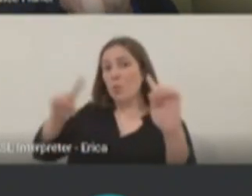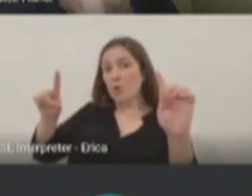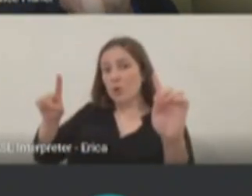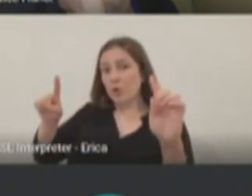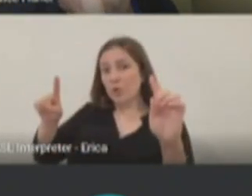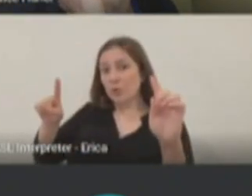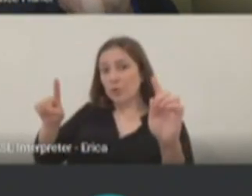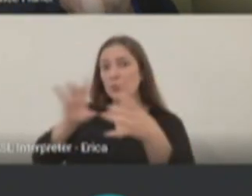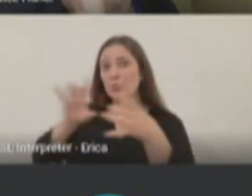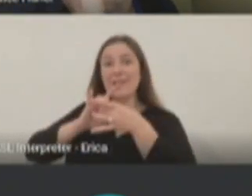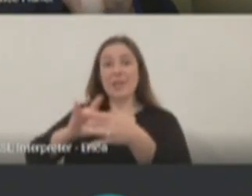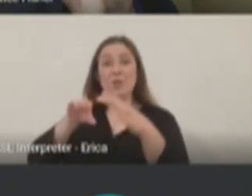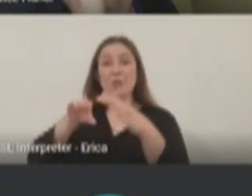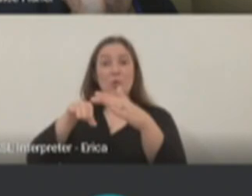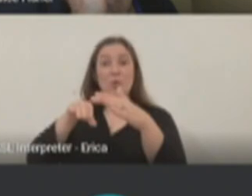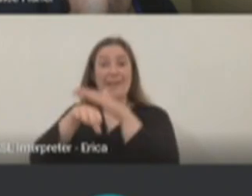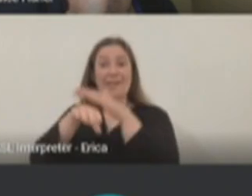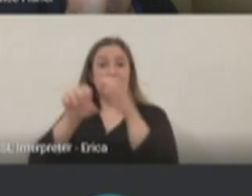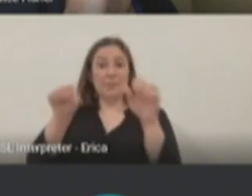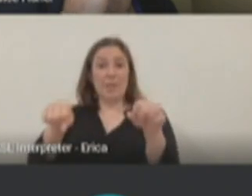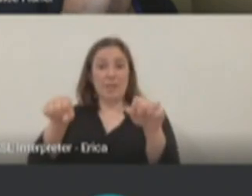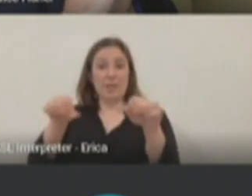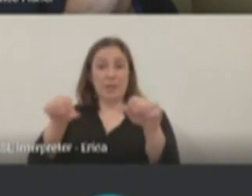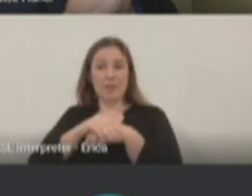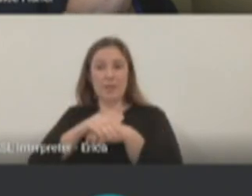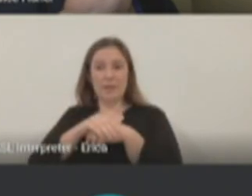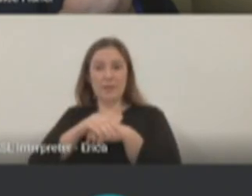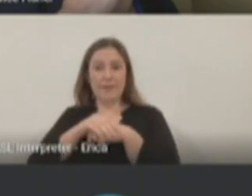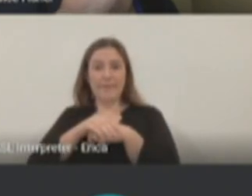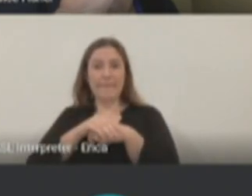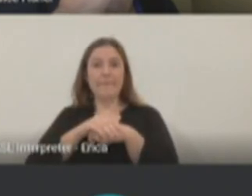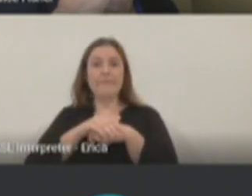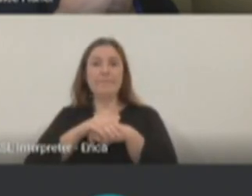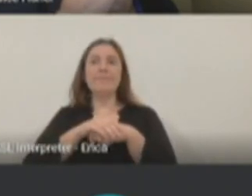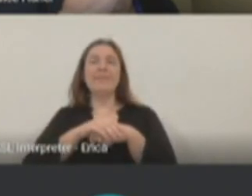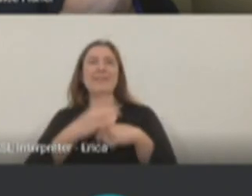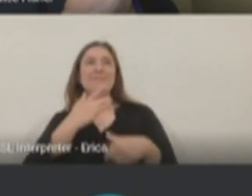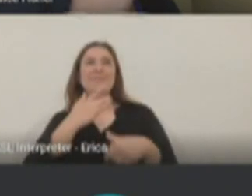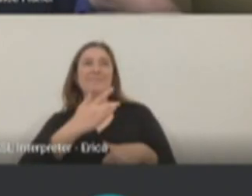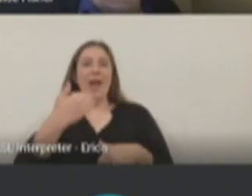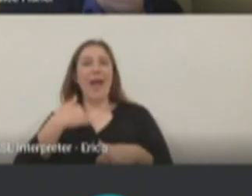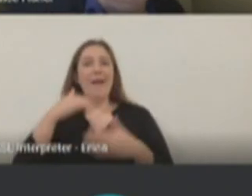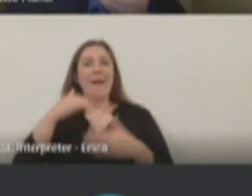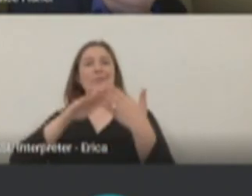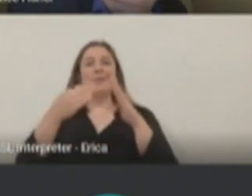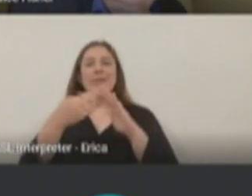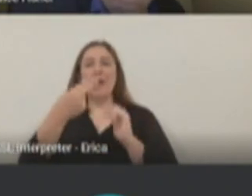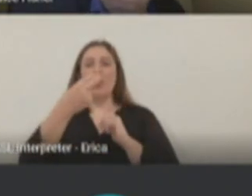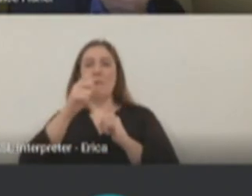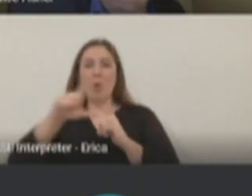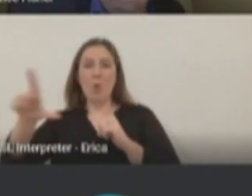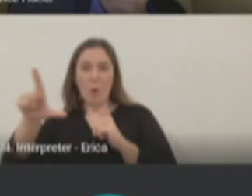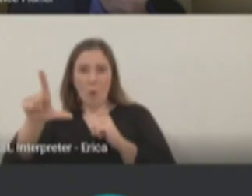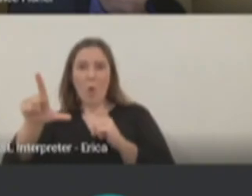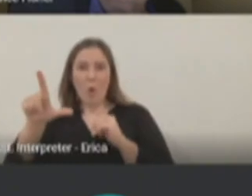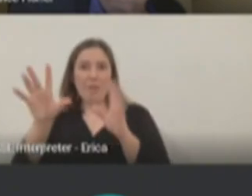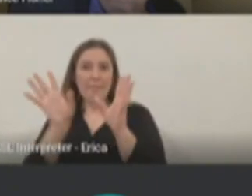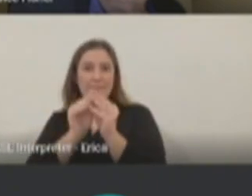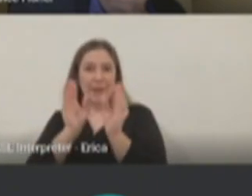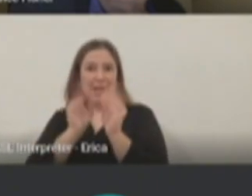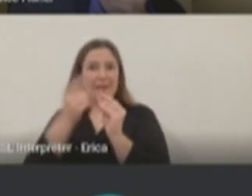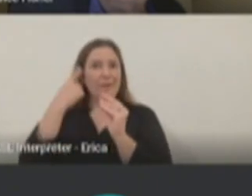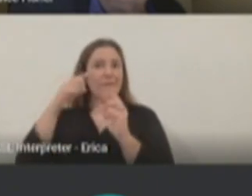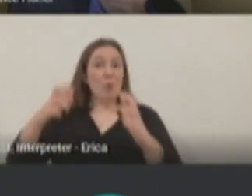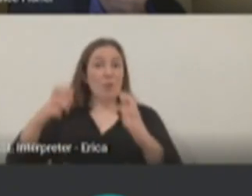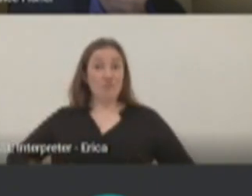related. Usually they have like these town meetings or another like for